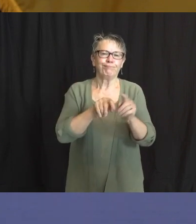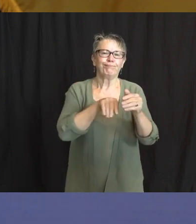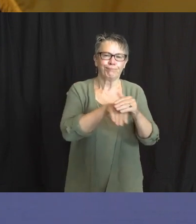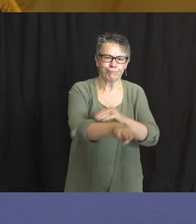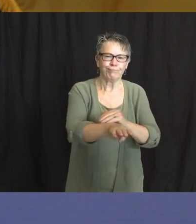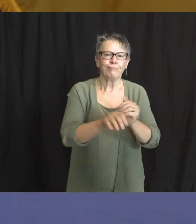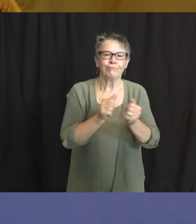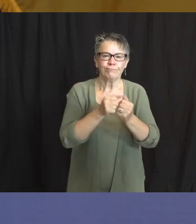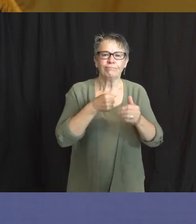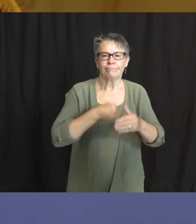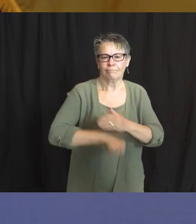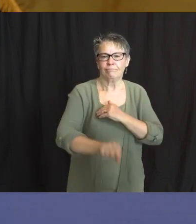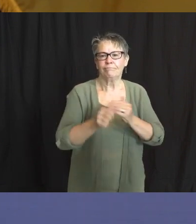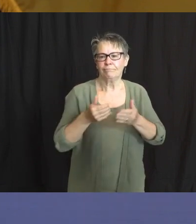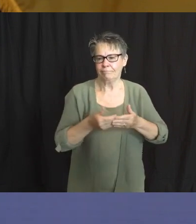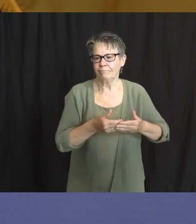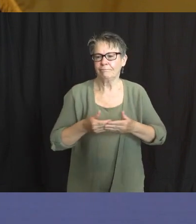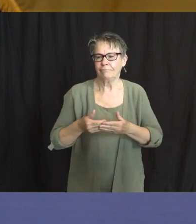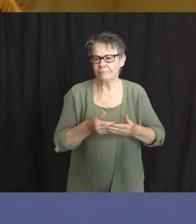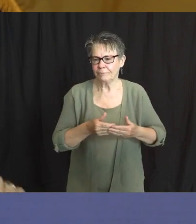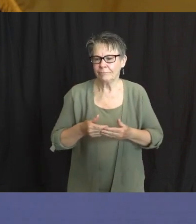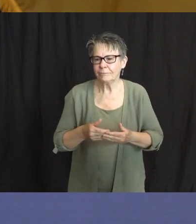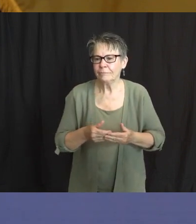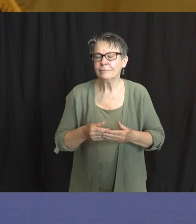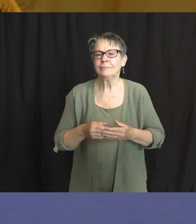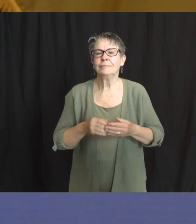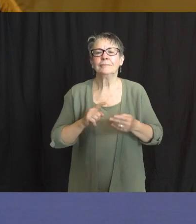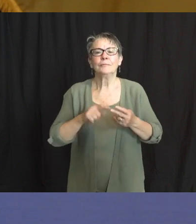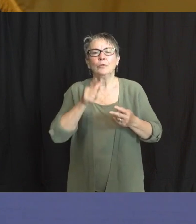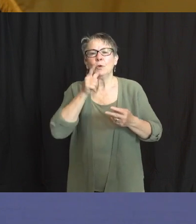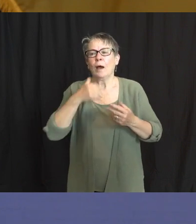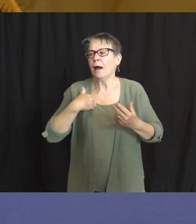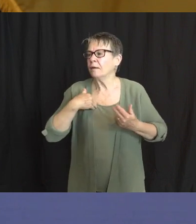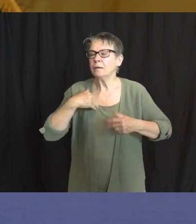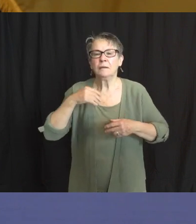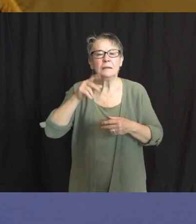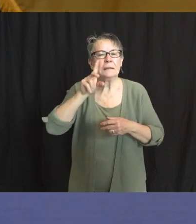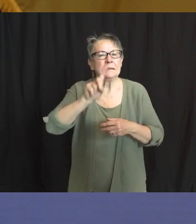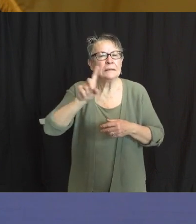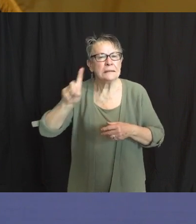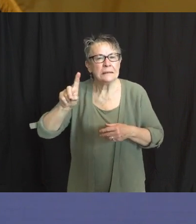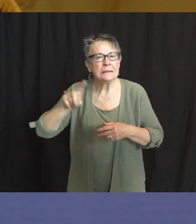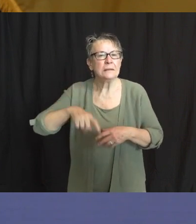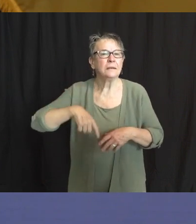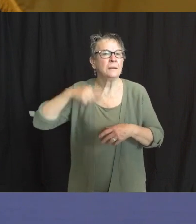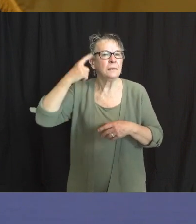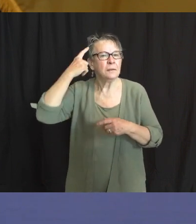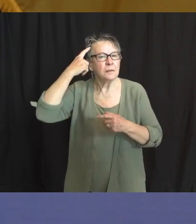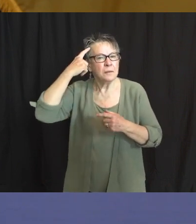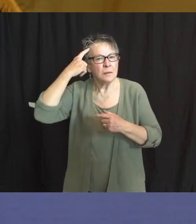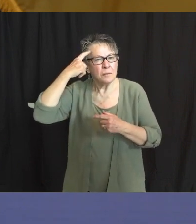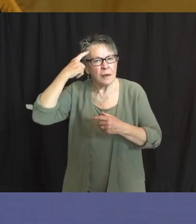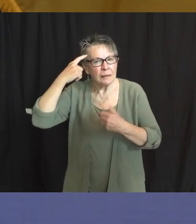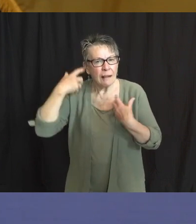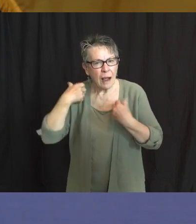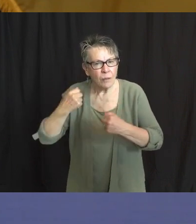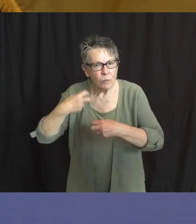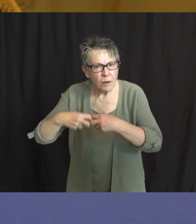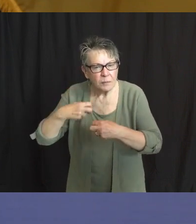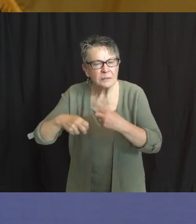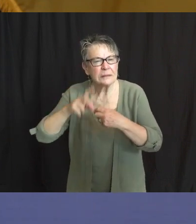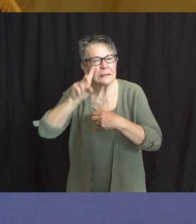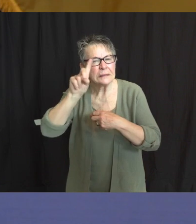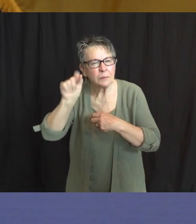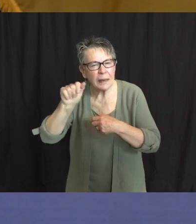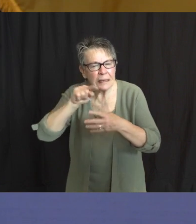developmental disabilities. Further details on this will be outlined in the guidance being released